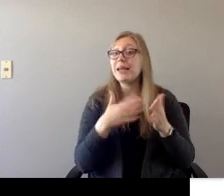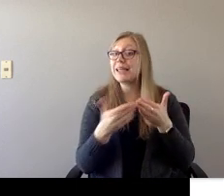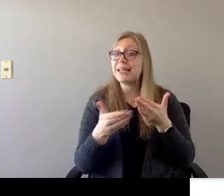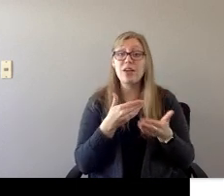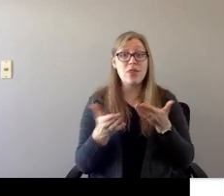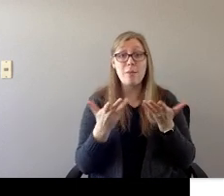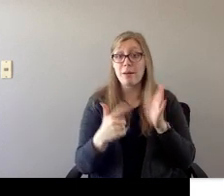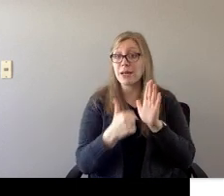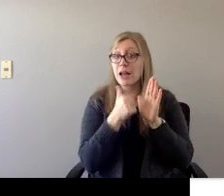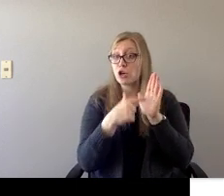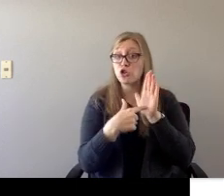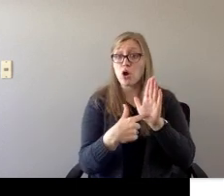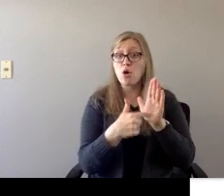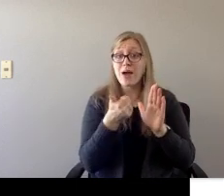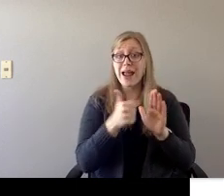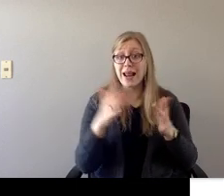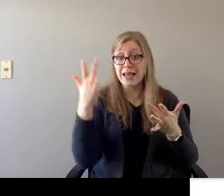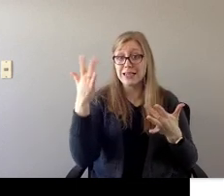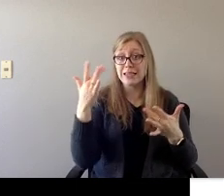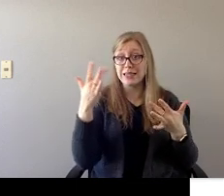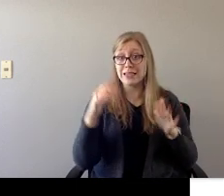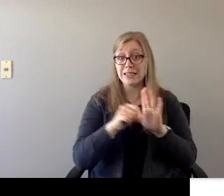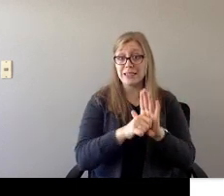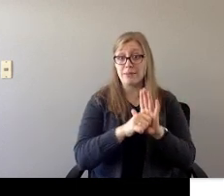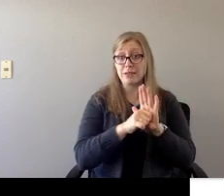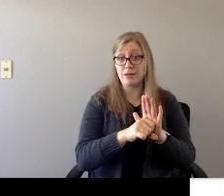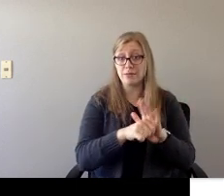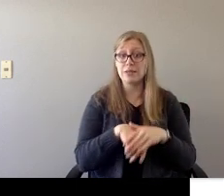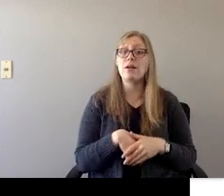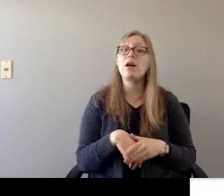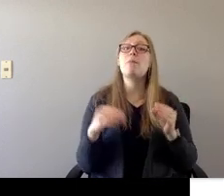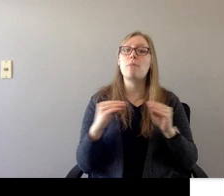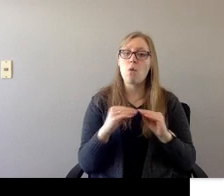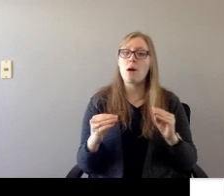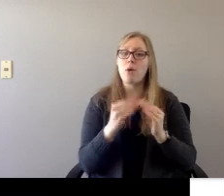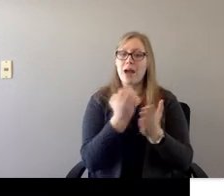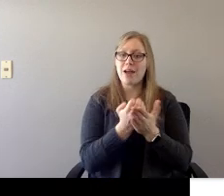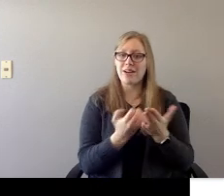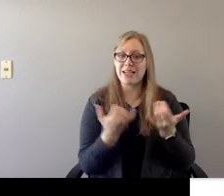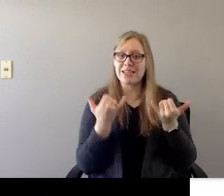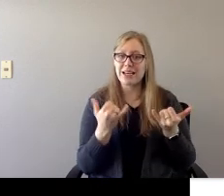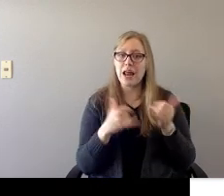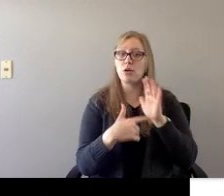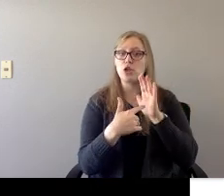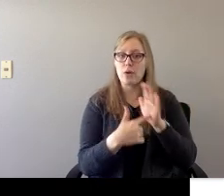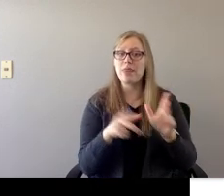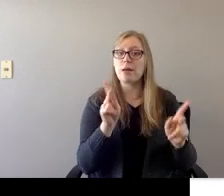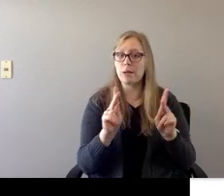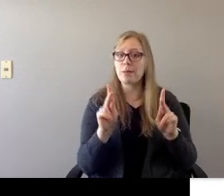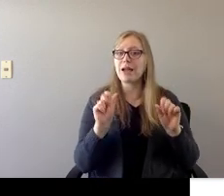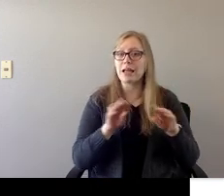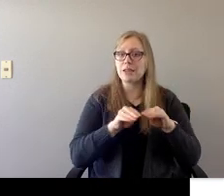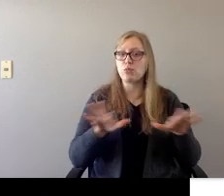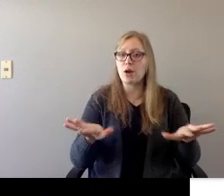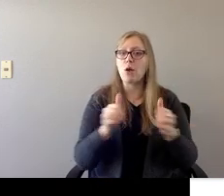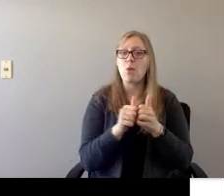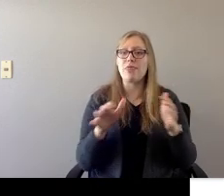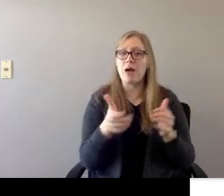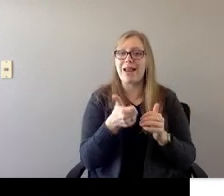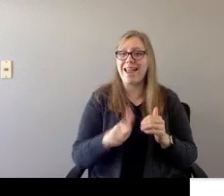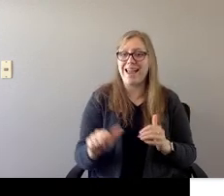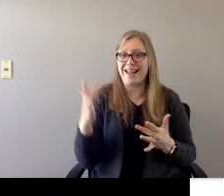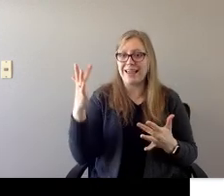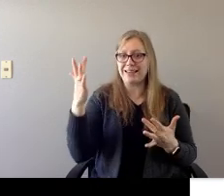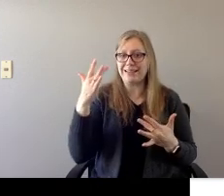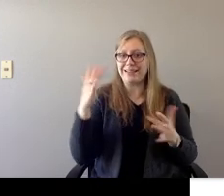more and more evidence emerging from the role of asymptomatic people in the spread of this virus. So, just because you're not feeling